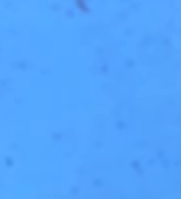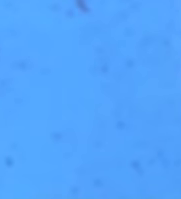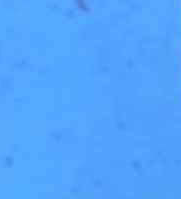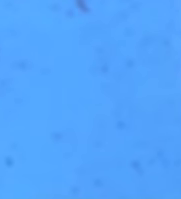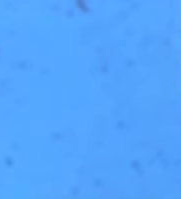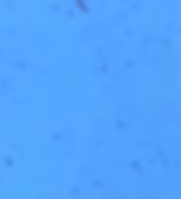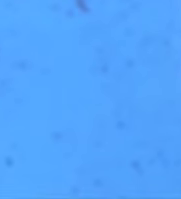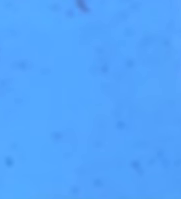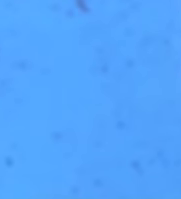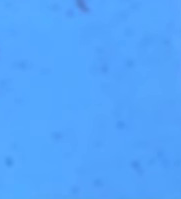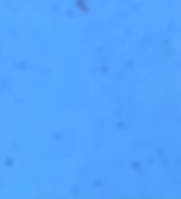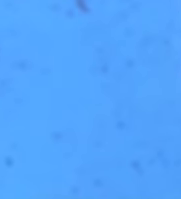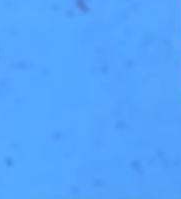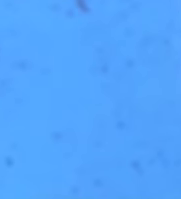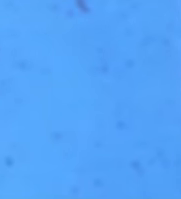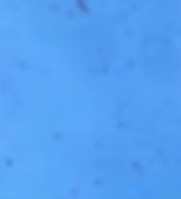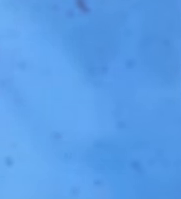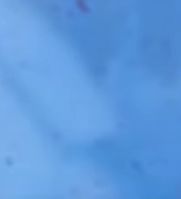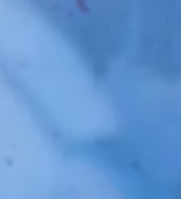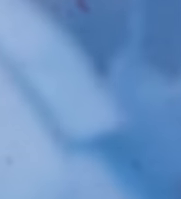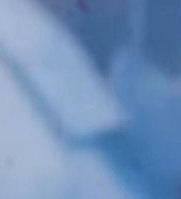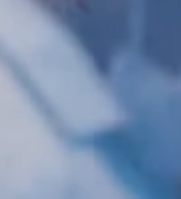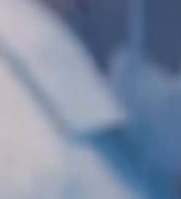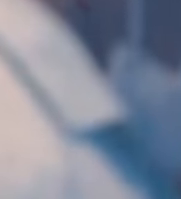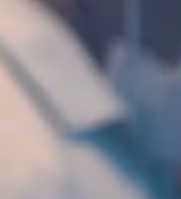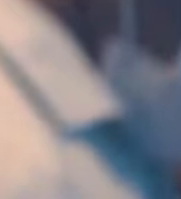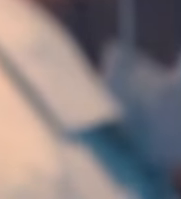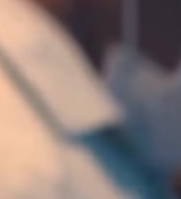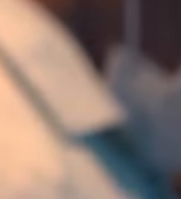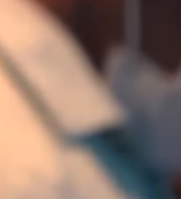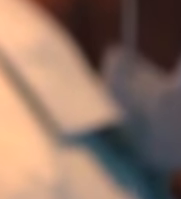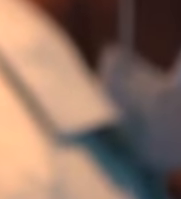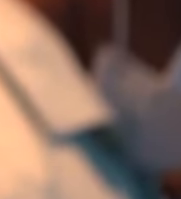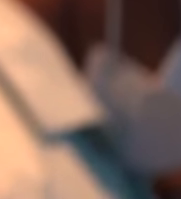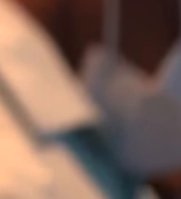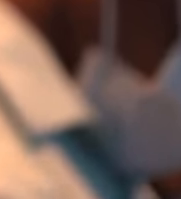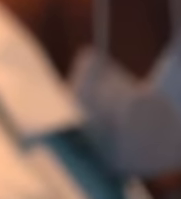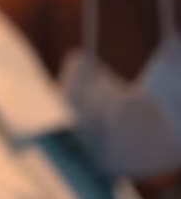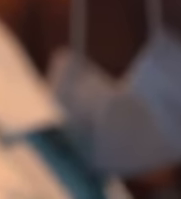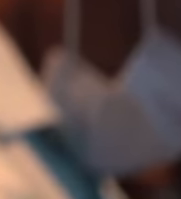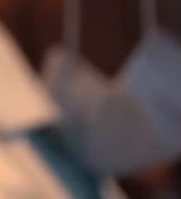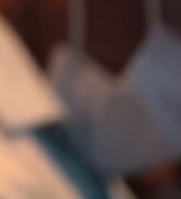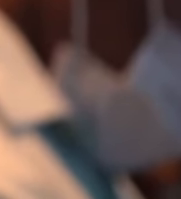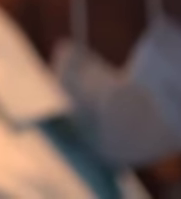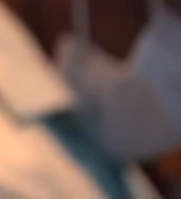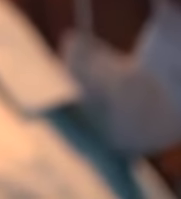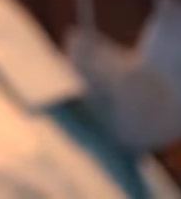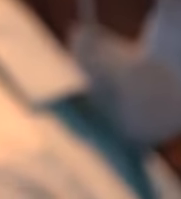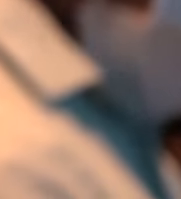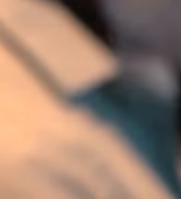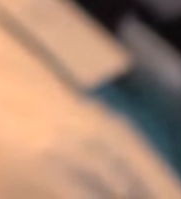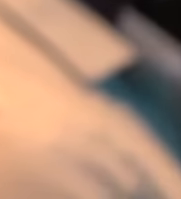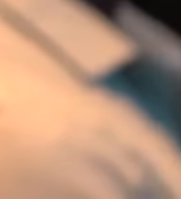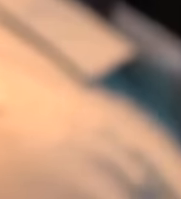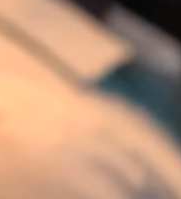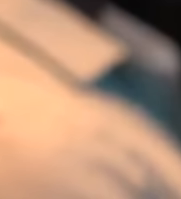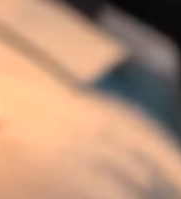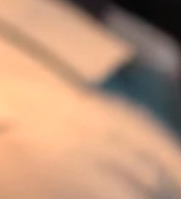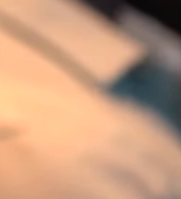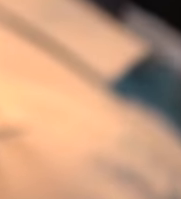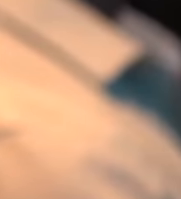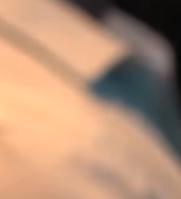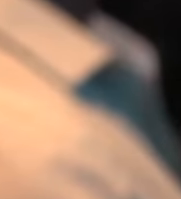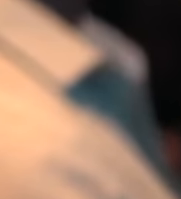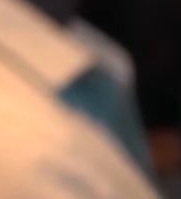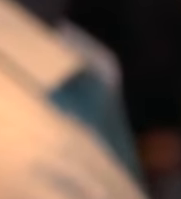professionals in our team, in our family. Come on, cover the medical people in your family. Come on, pray for them as they are on